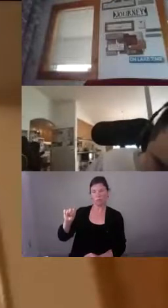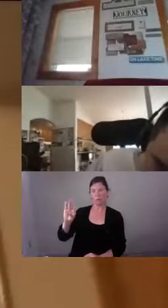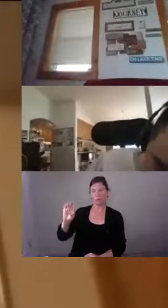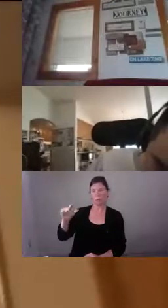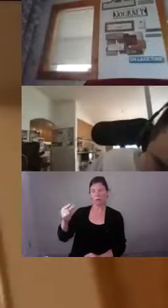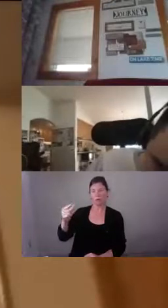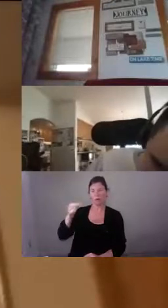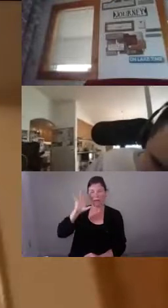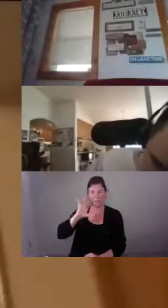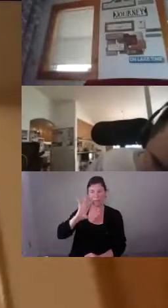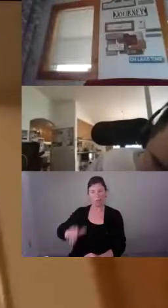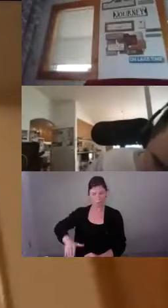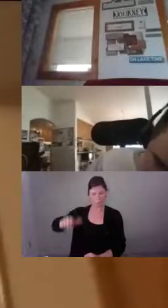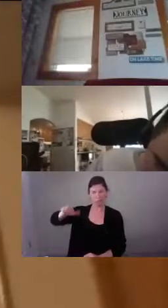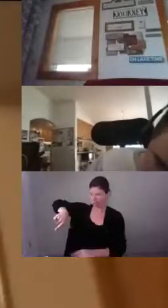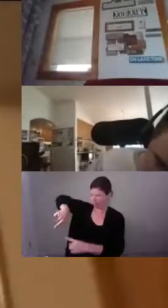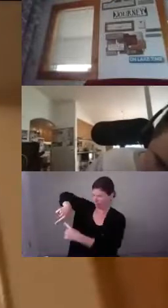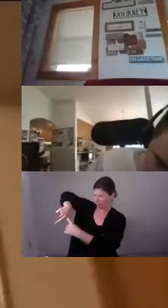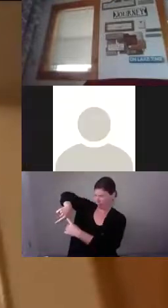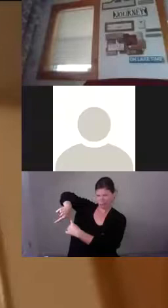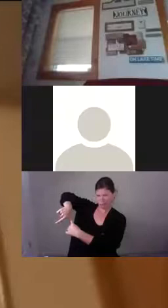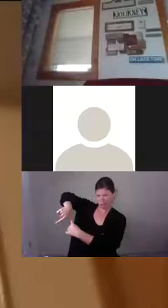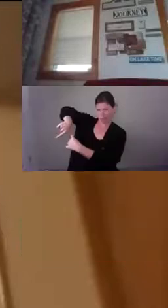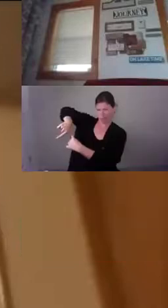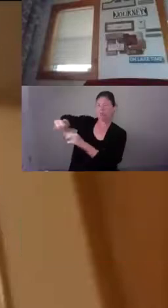25 years ago,